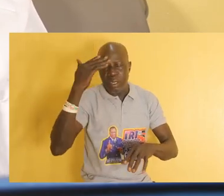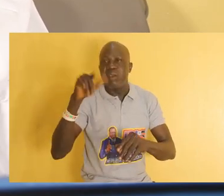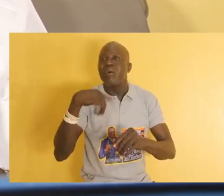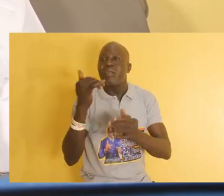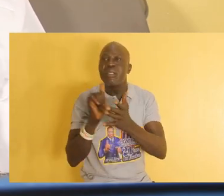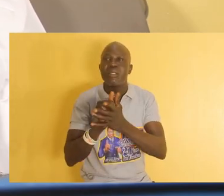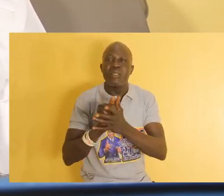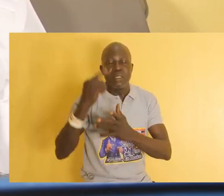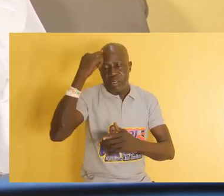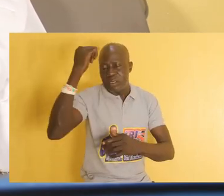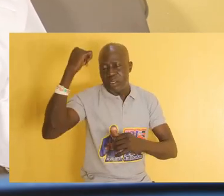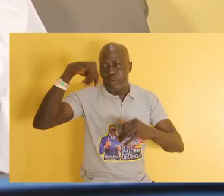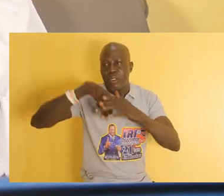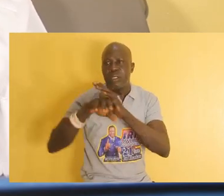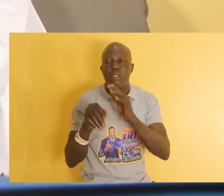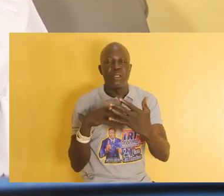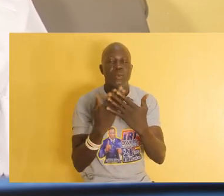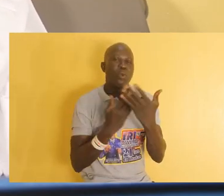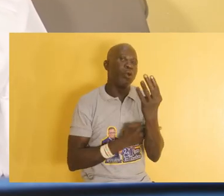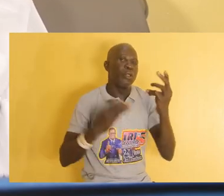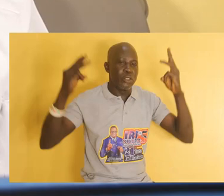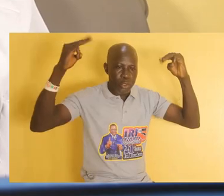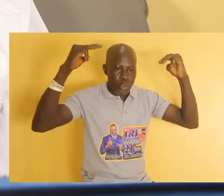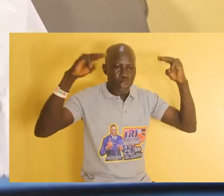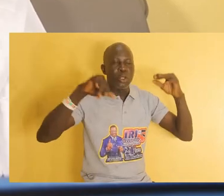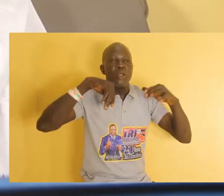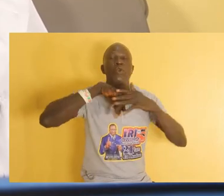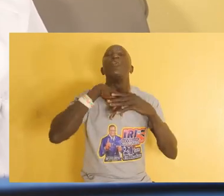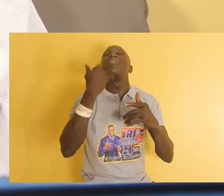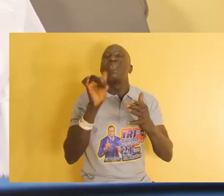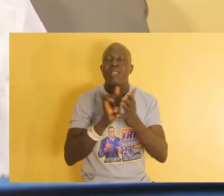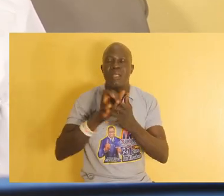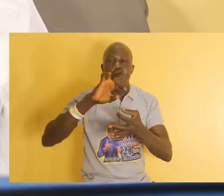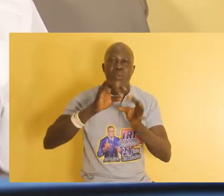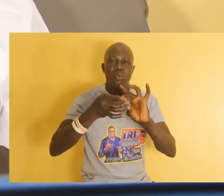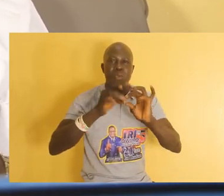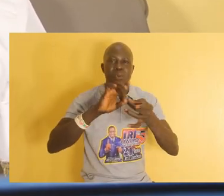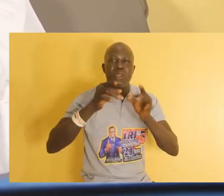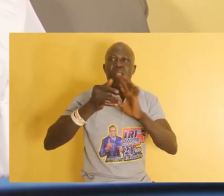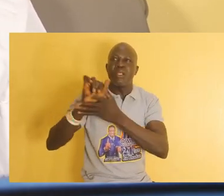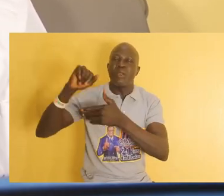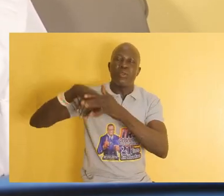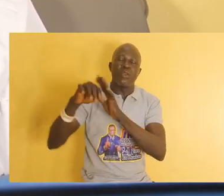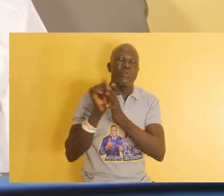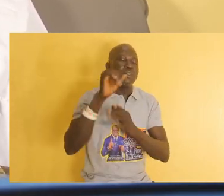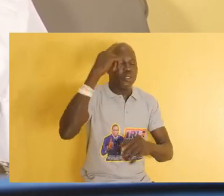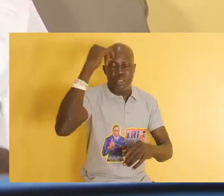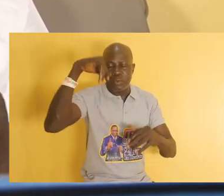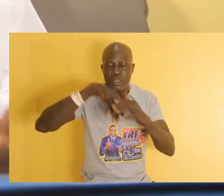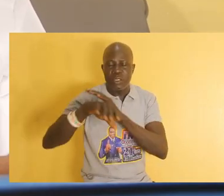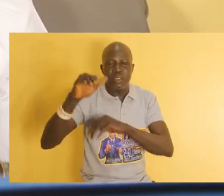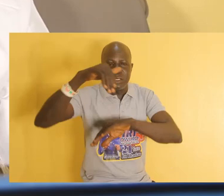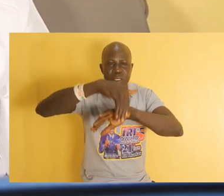We will not be saying dream in the morning dream. We will start saying interpretation of dream in